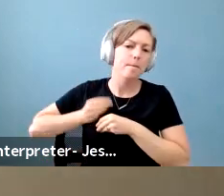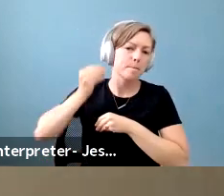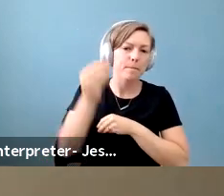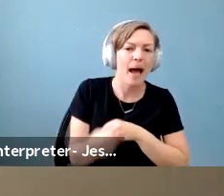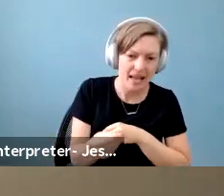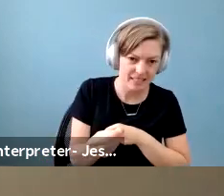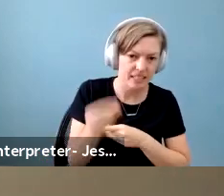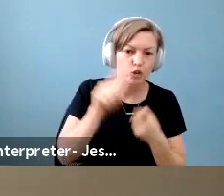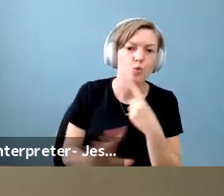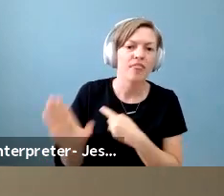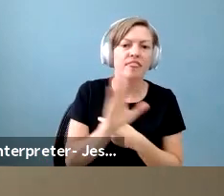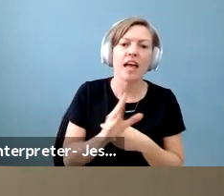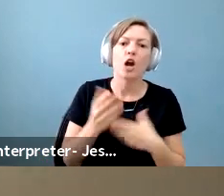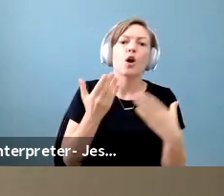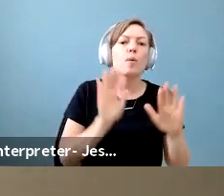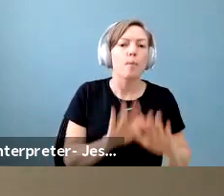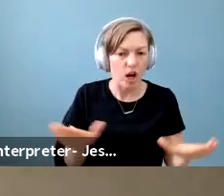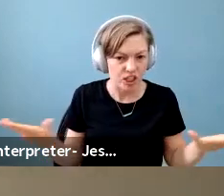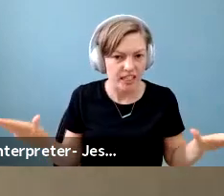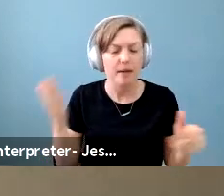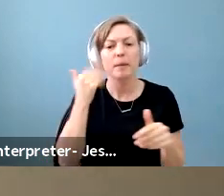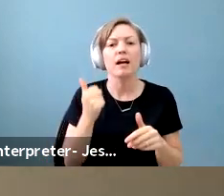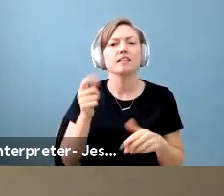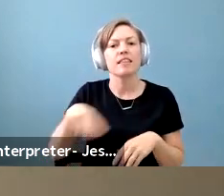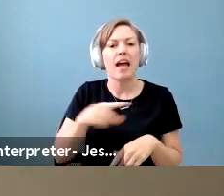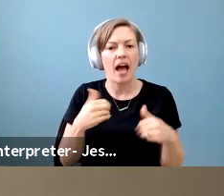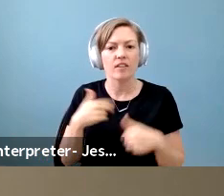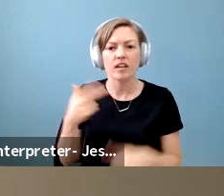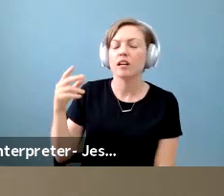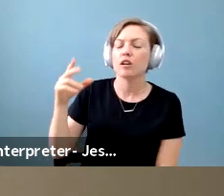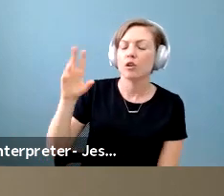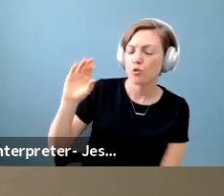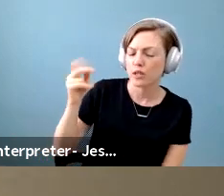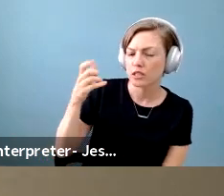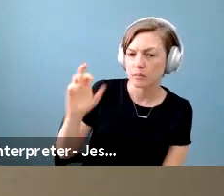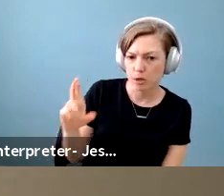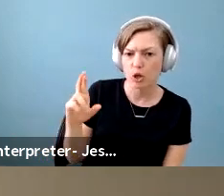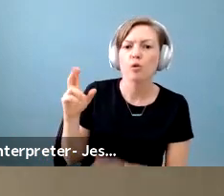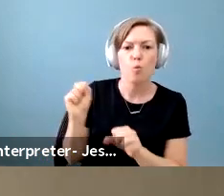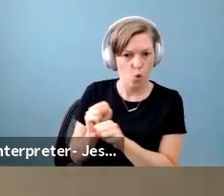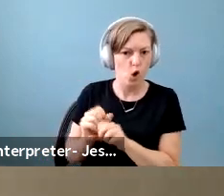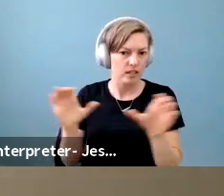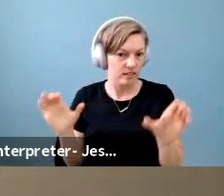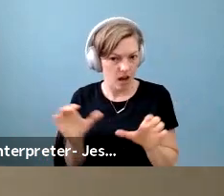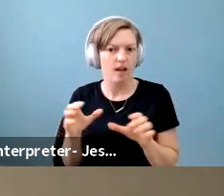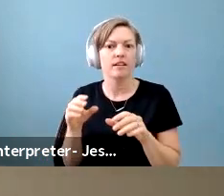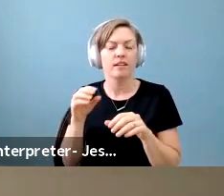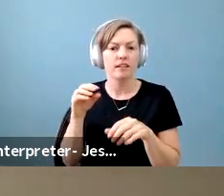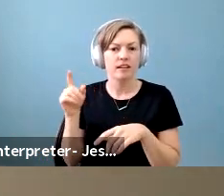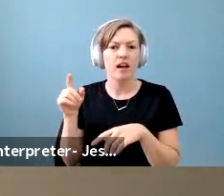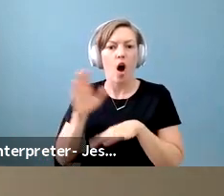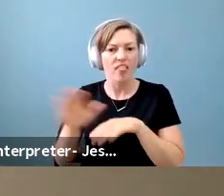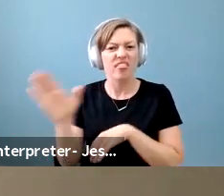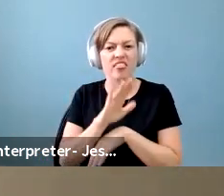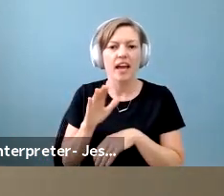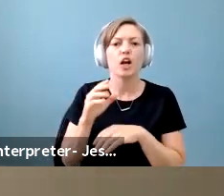their progeny because they're having the CRISPR work done where it homes in on their genes, not